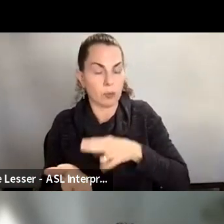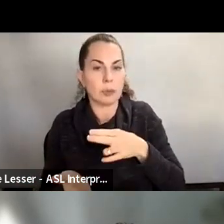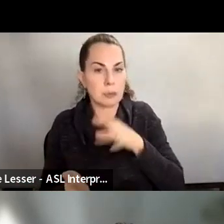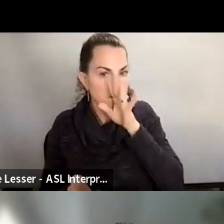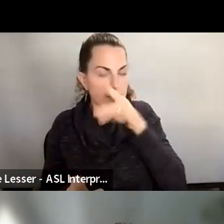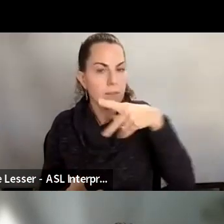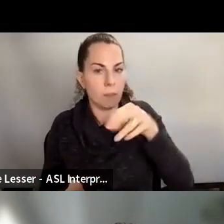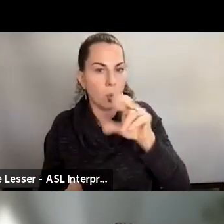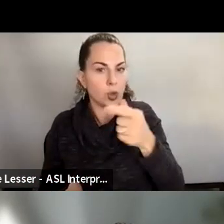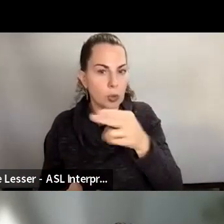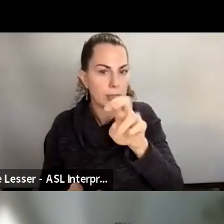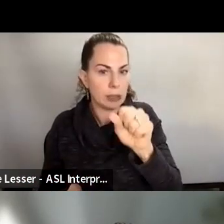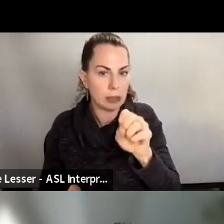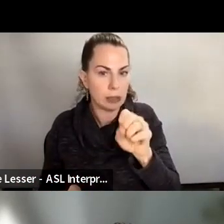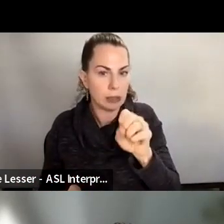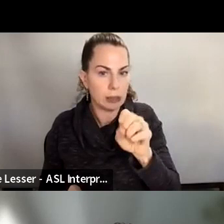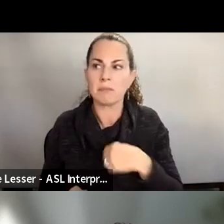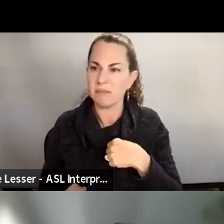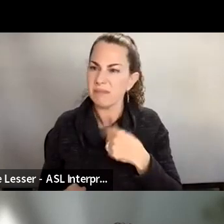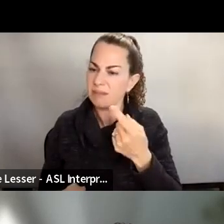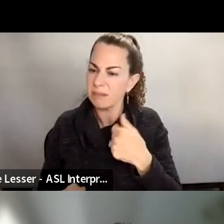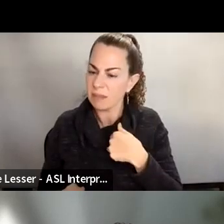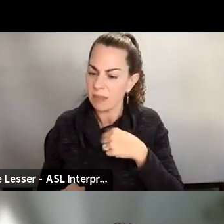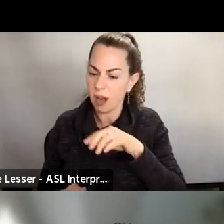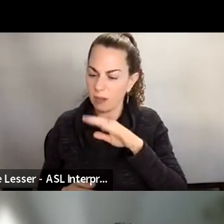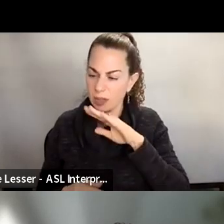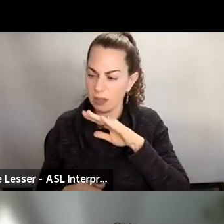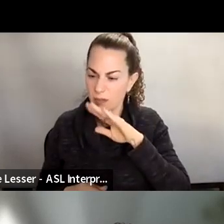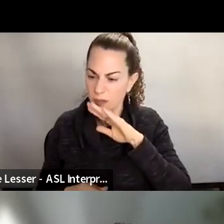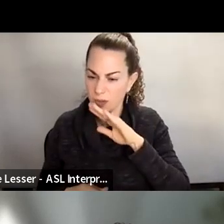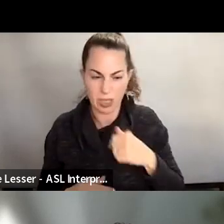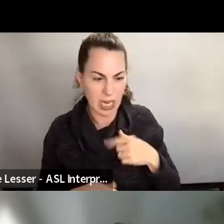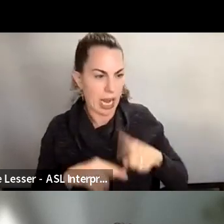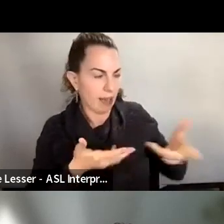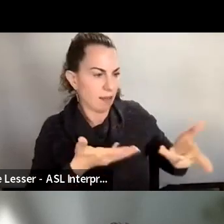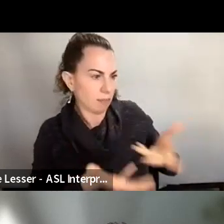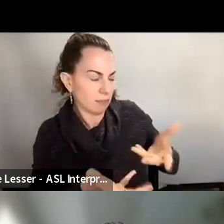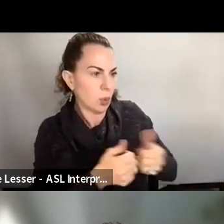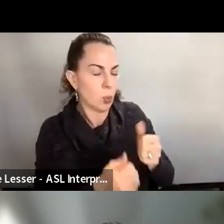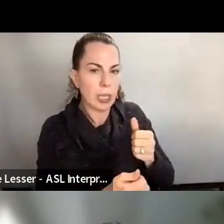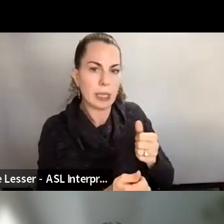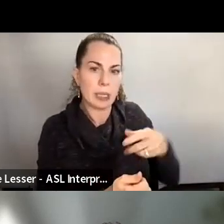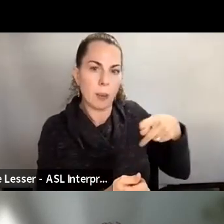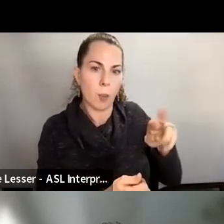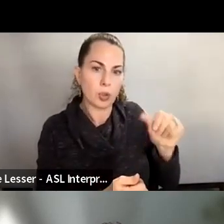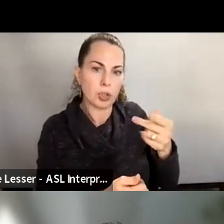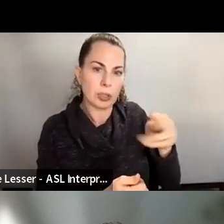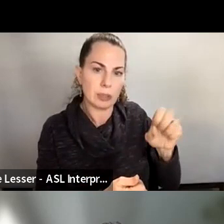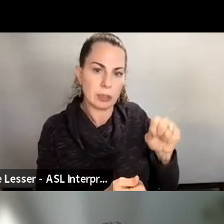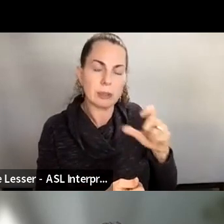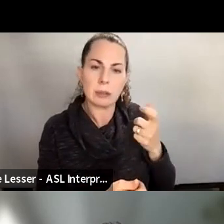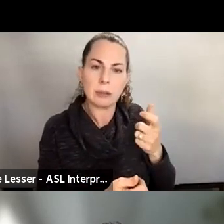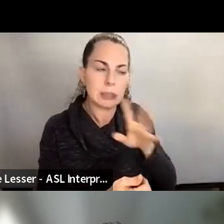frustrating thinking about my not being able to provide care and comfort to a Portuguese speaking patient. So I could understand from their perspective